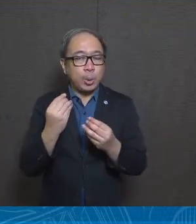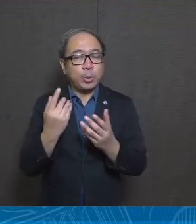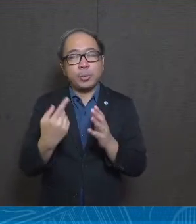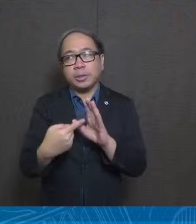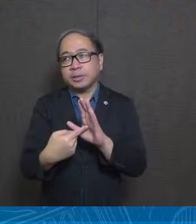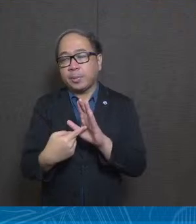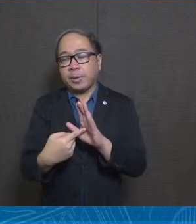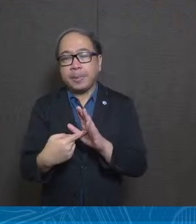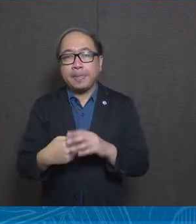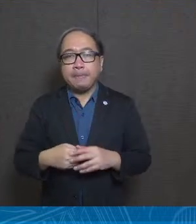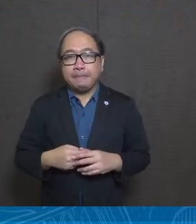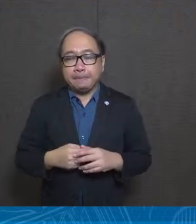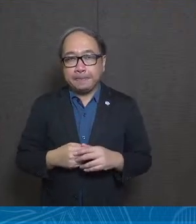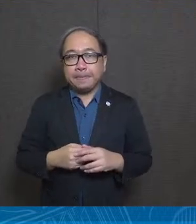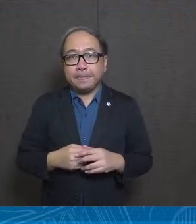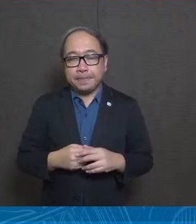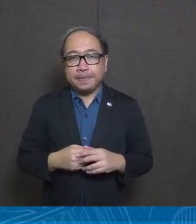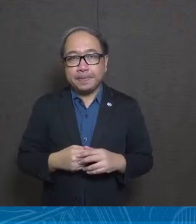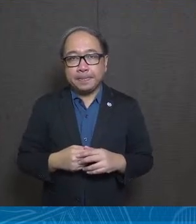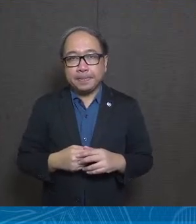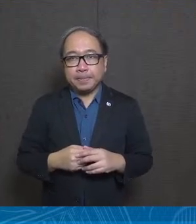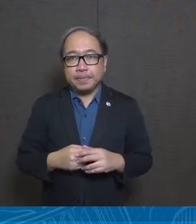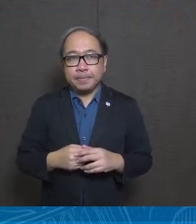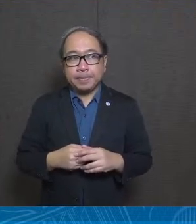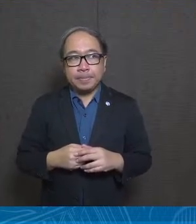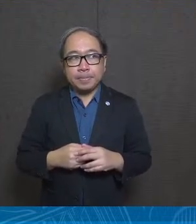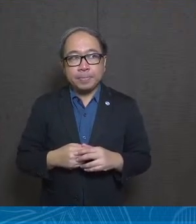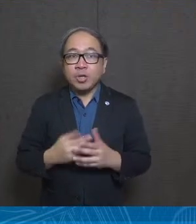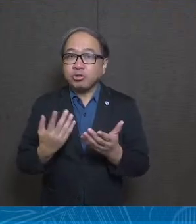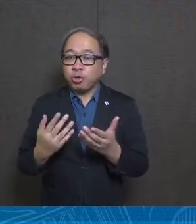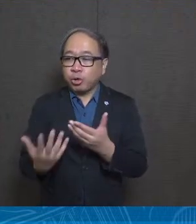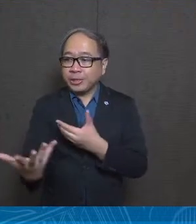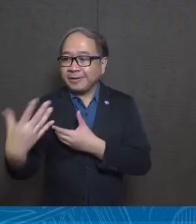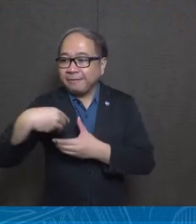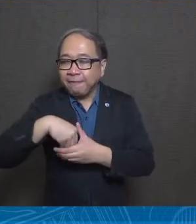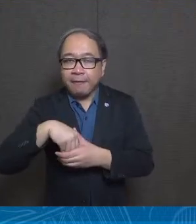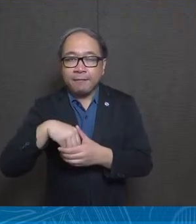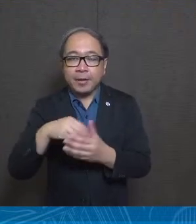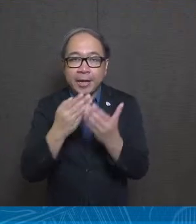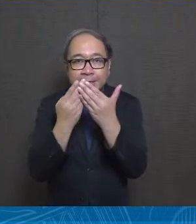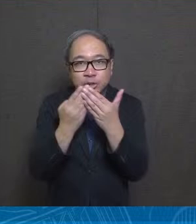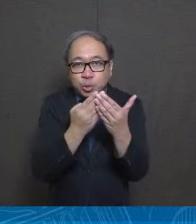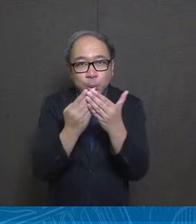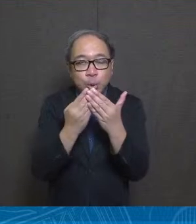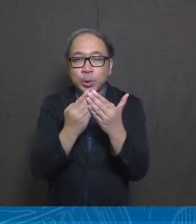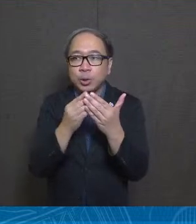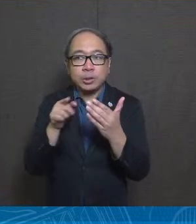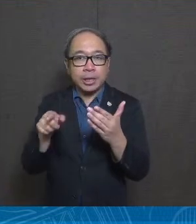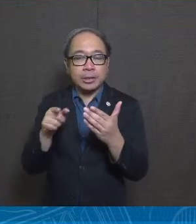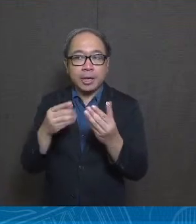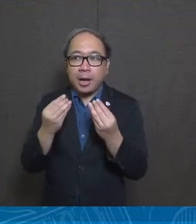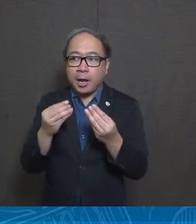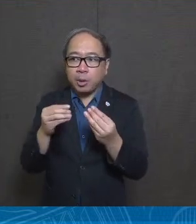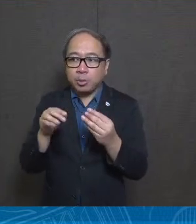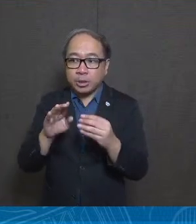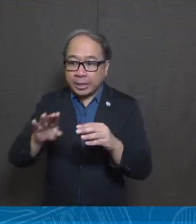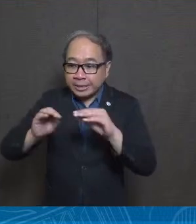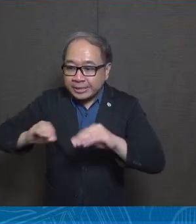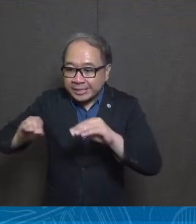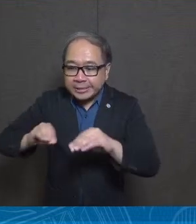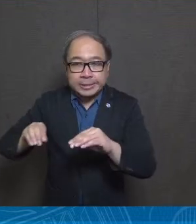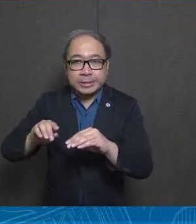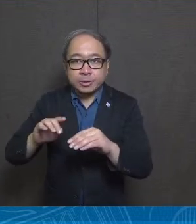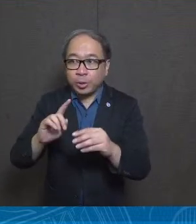example, we always try to engage students in school about learning about their own hazards, really